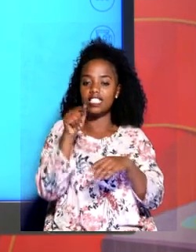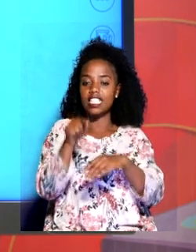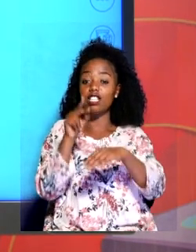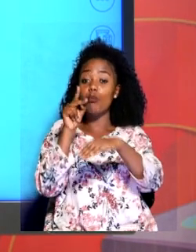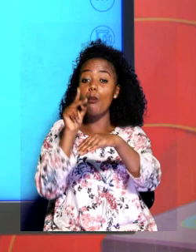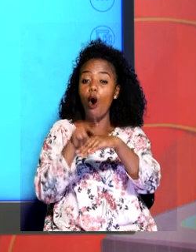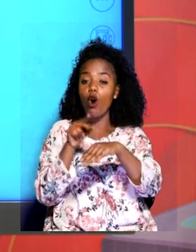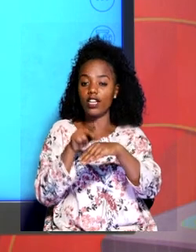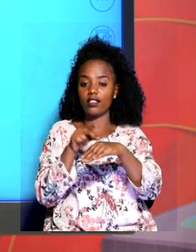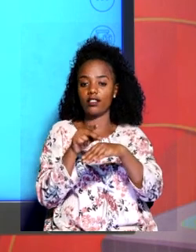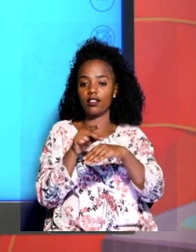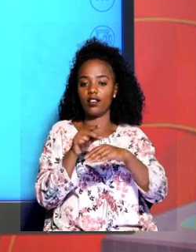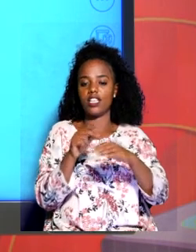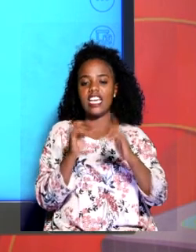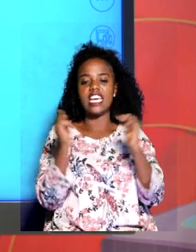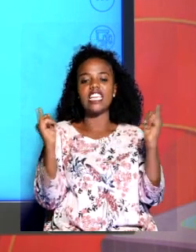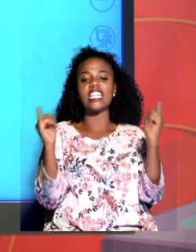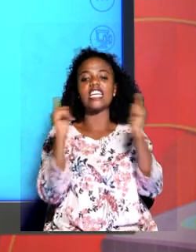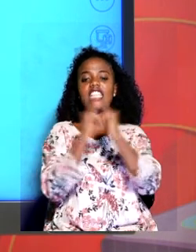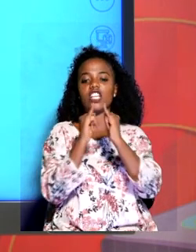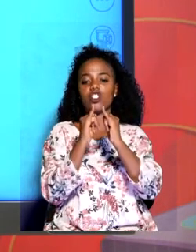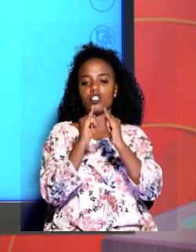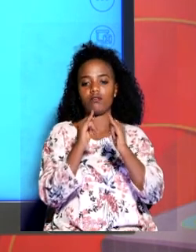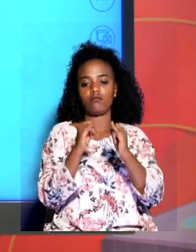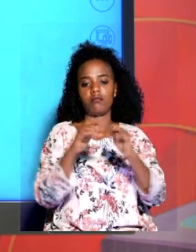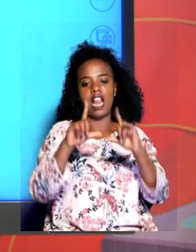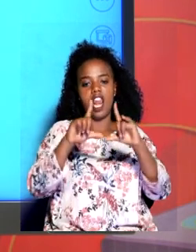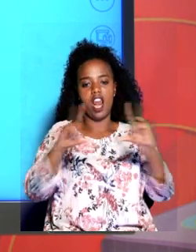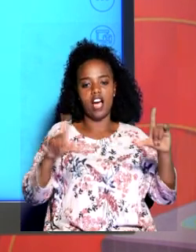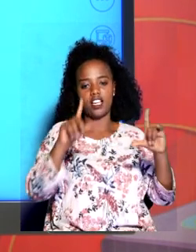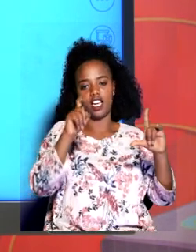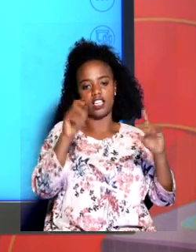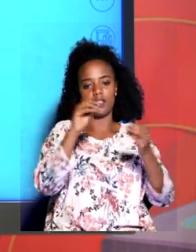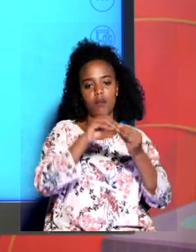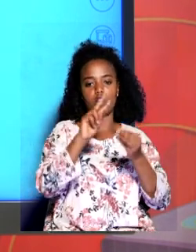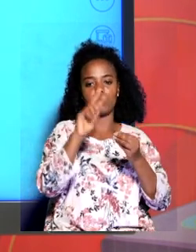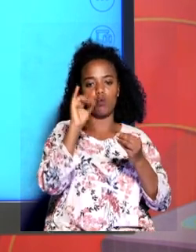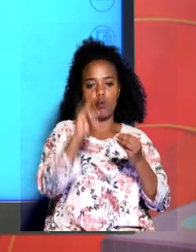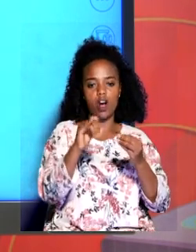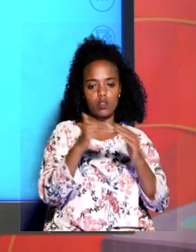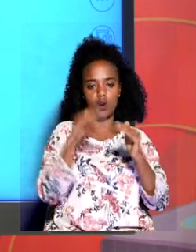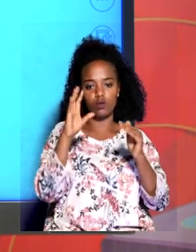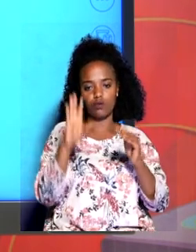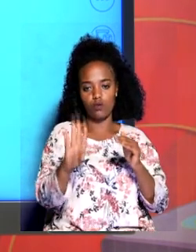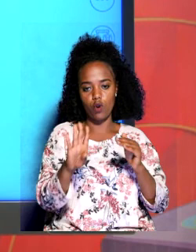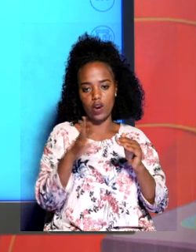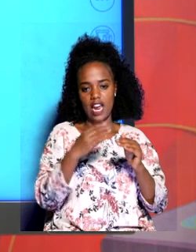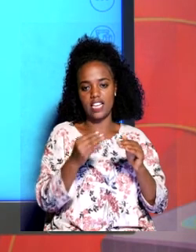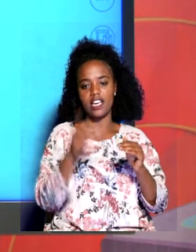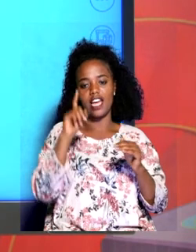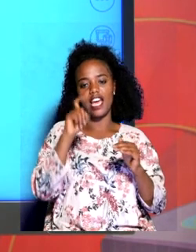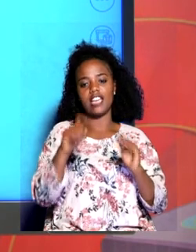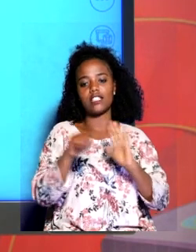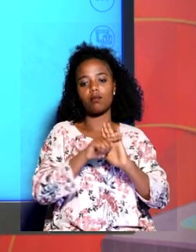is, it is the intersection of the line x plus 2y is equal to 4 and x minus y is equal to